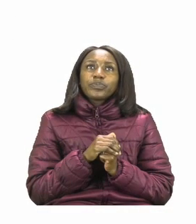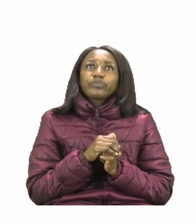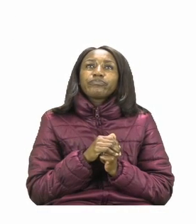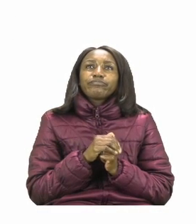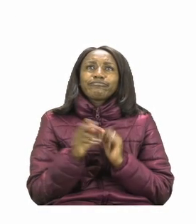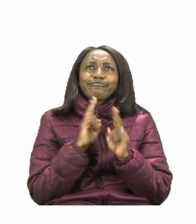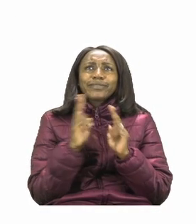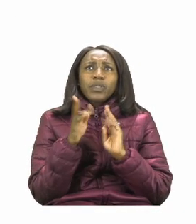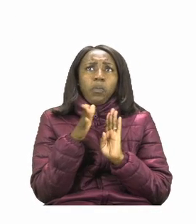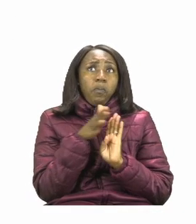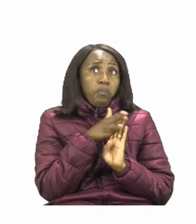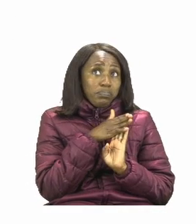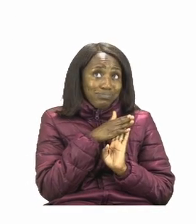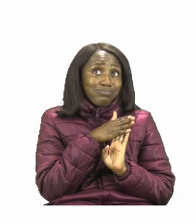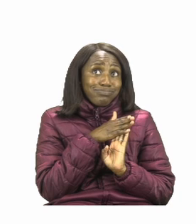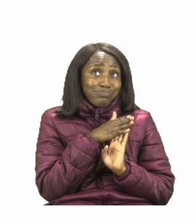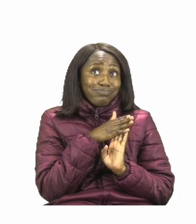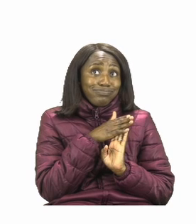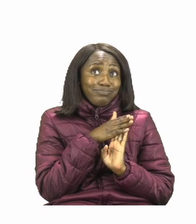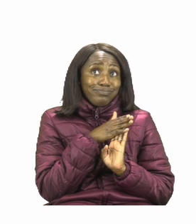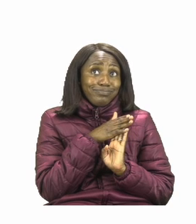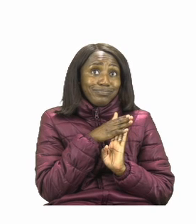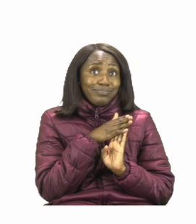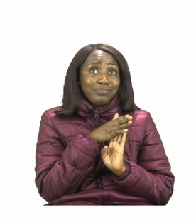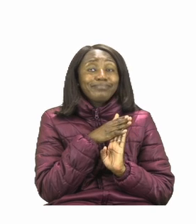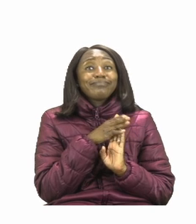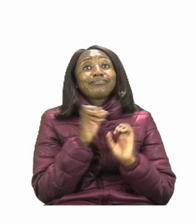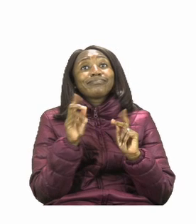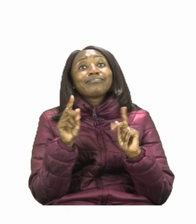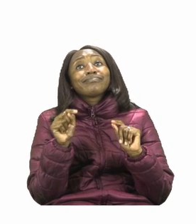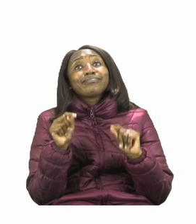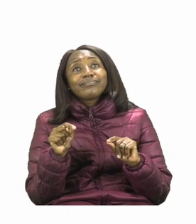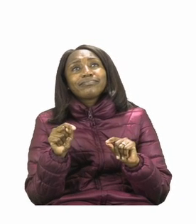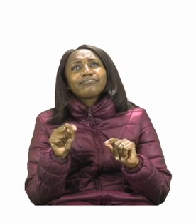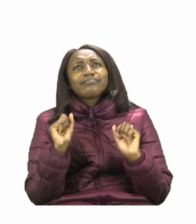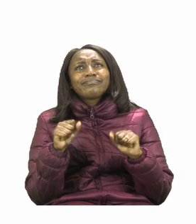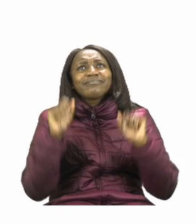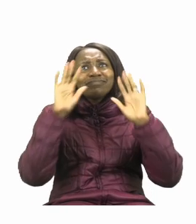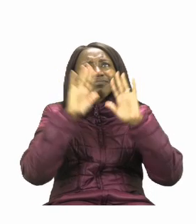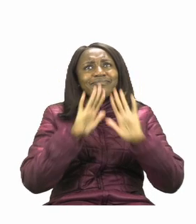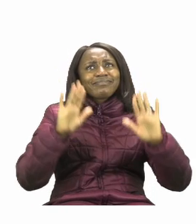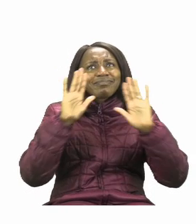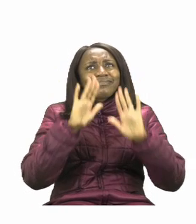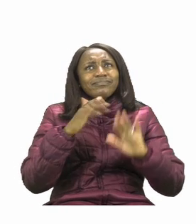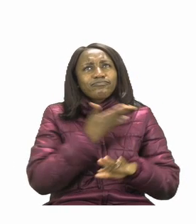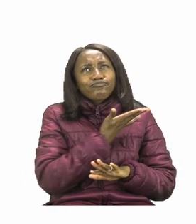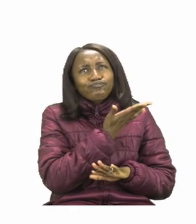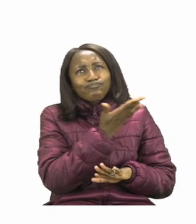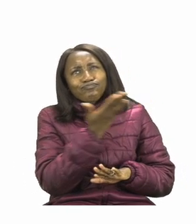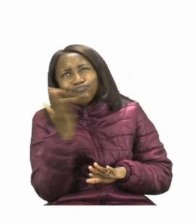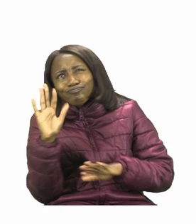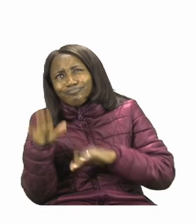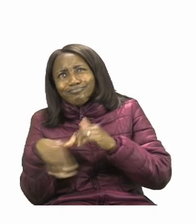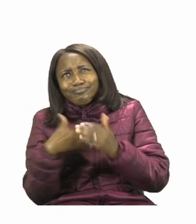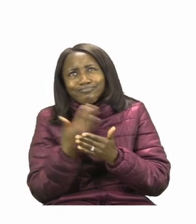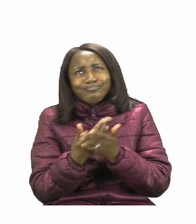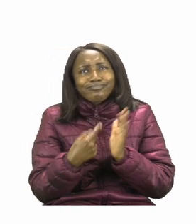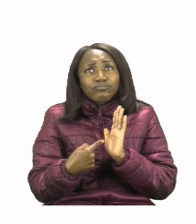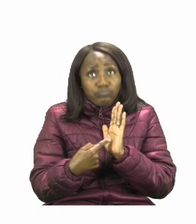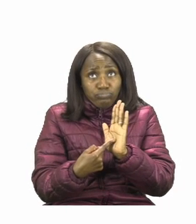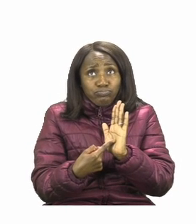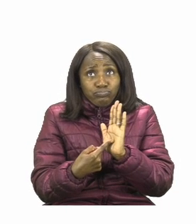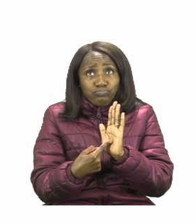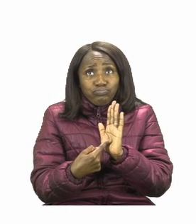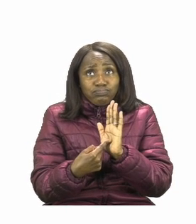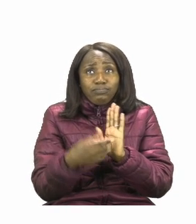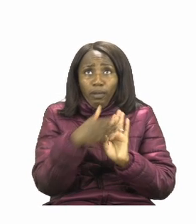about safety. Now, it's going to be our job to color in all the pictures that show safe choices.